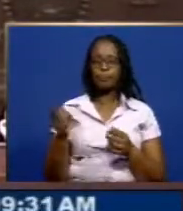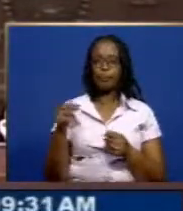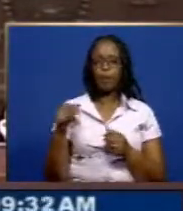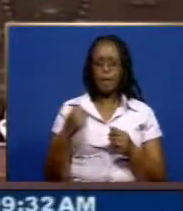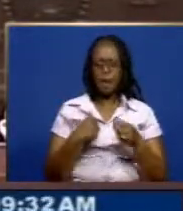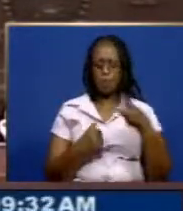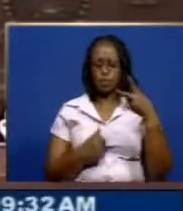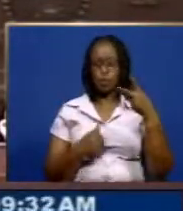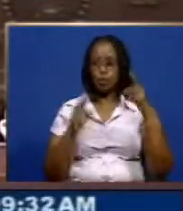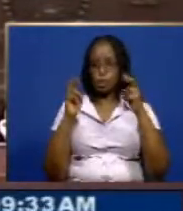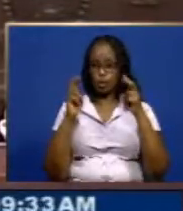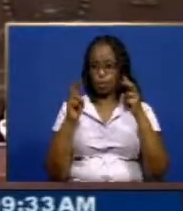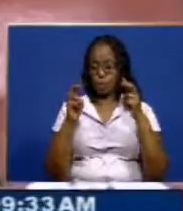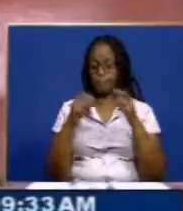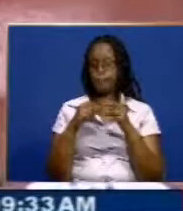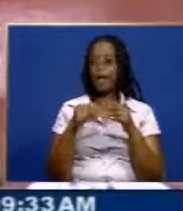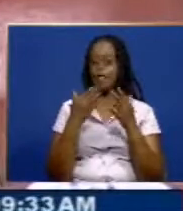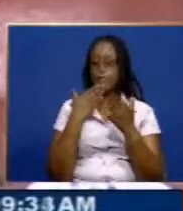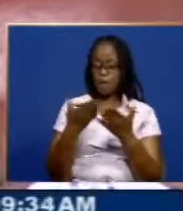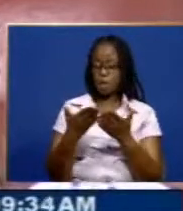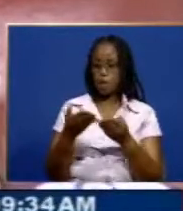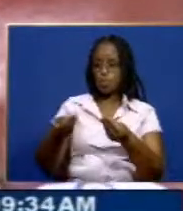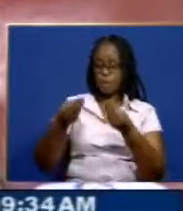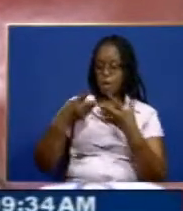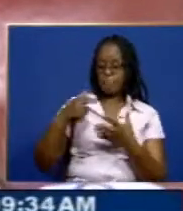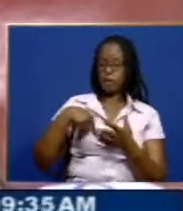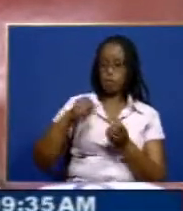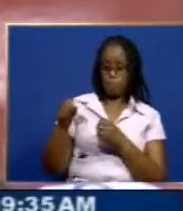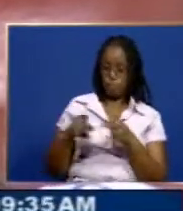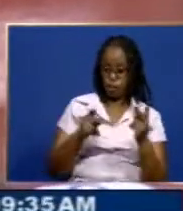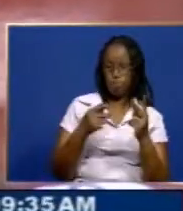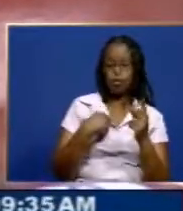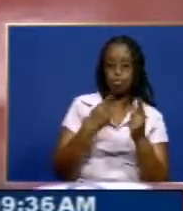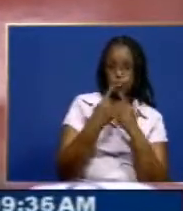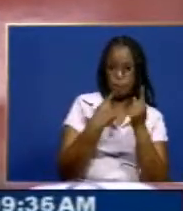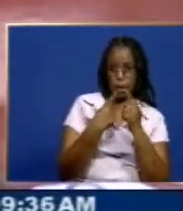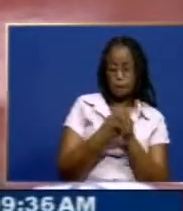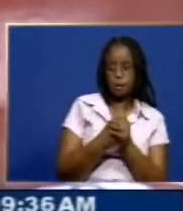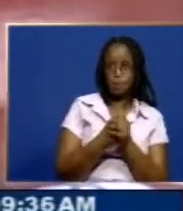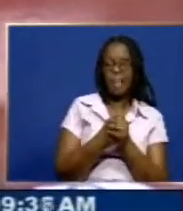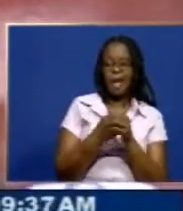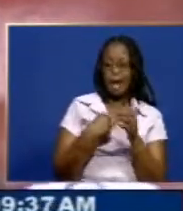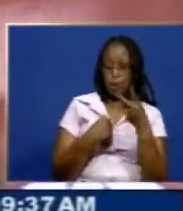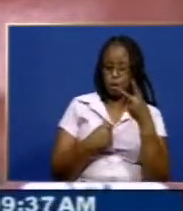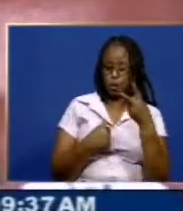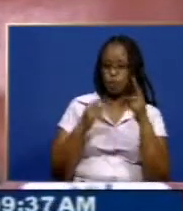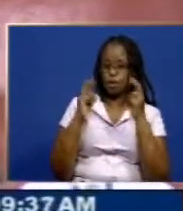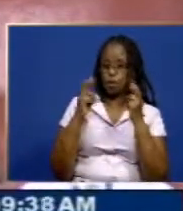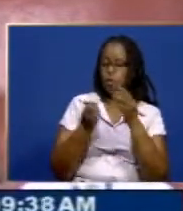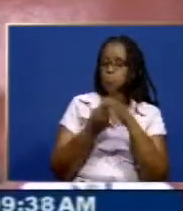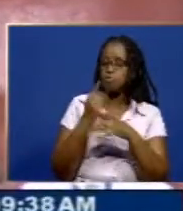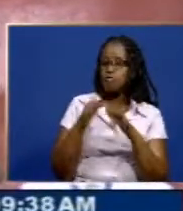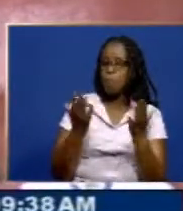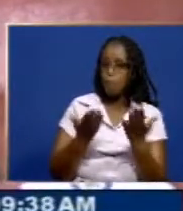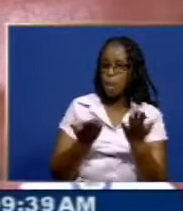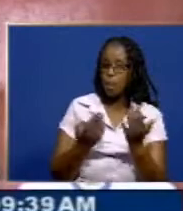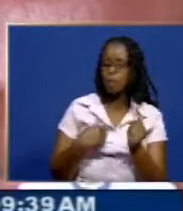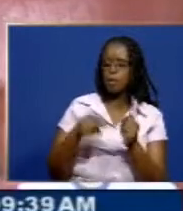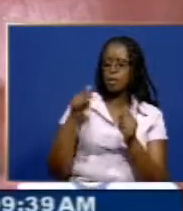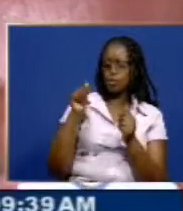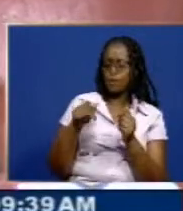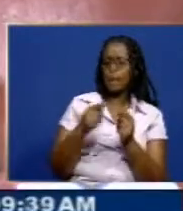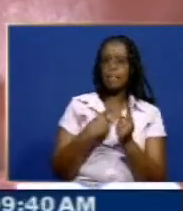to address you again. We have a few preliminary issues arising or in respect of today's